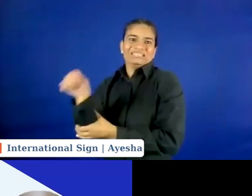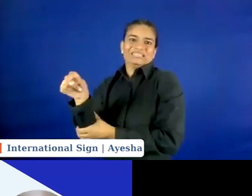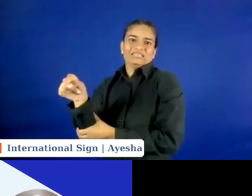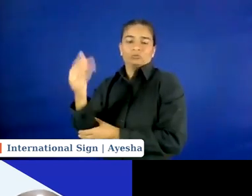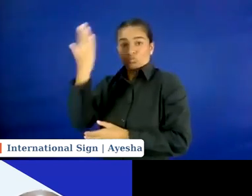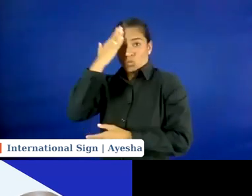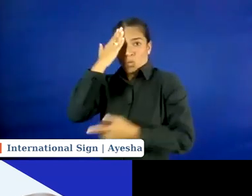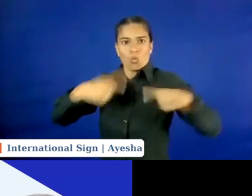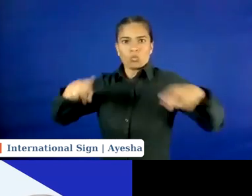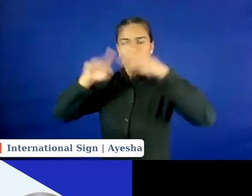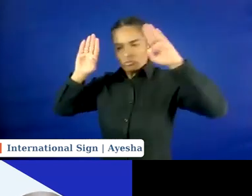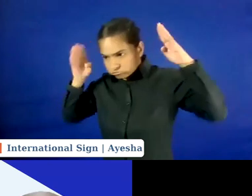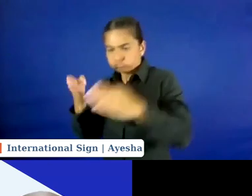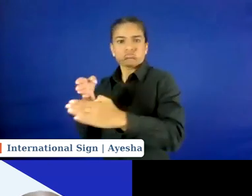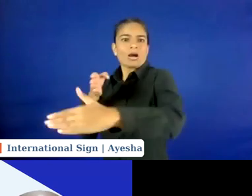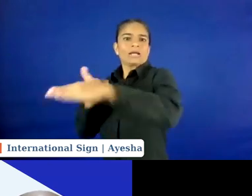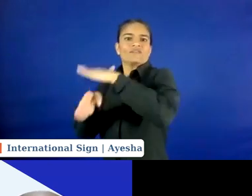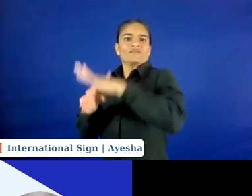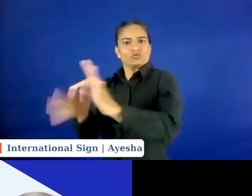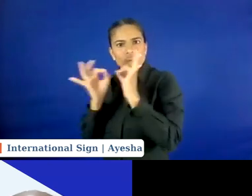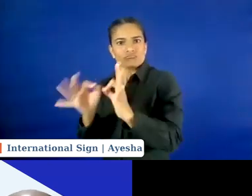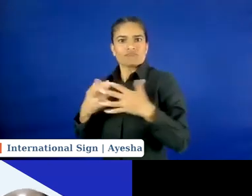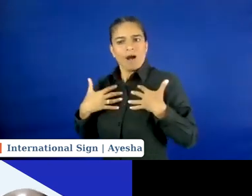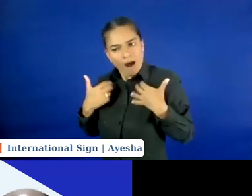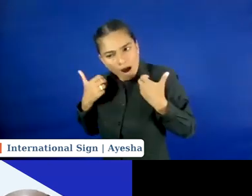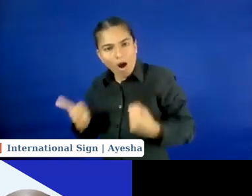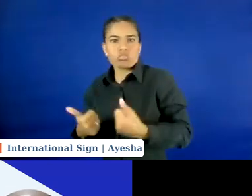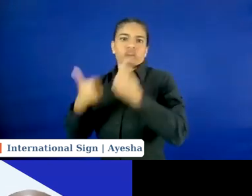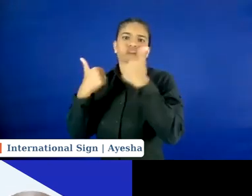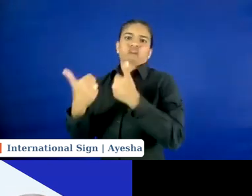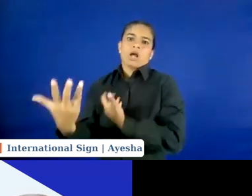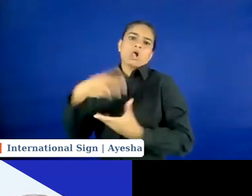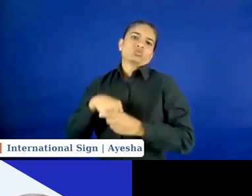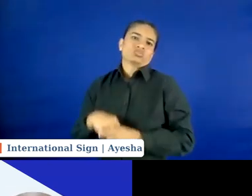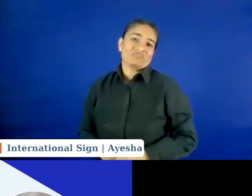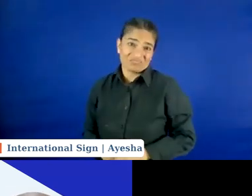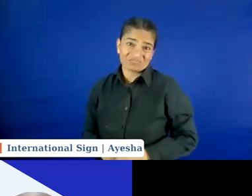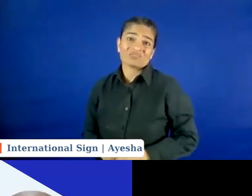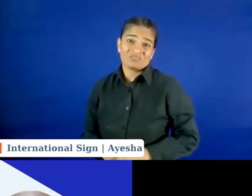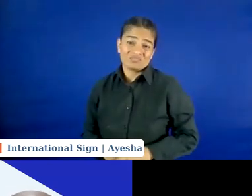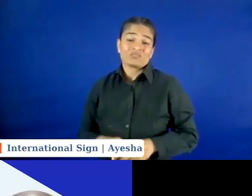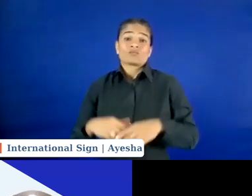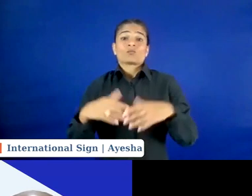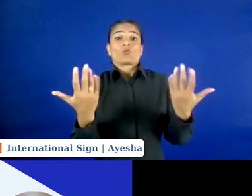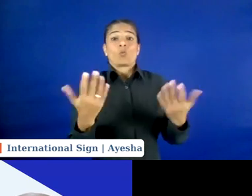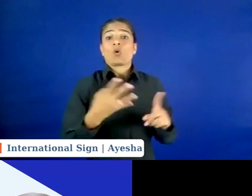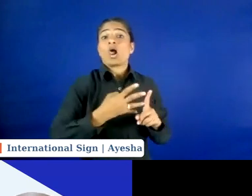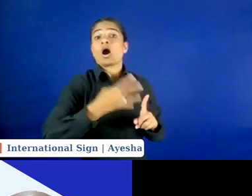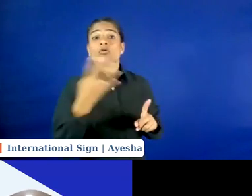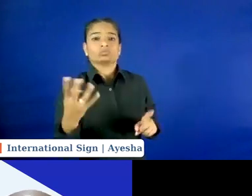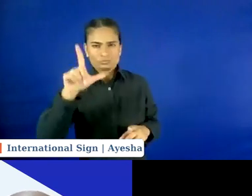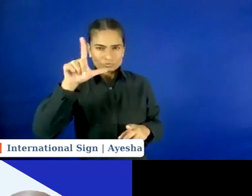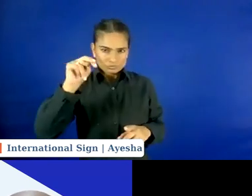are inclusive, are able to address the LNOB questions, are able to address the needs of the